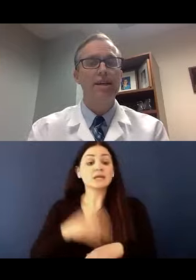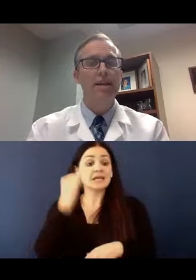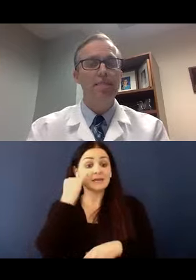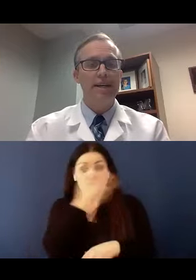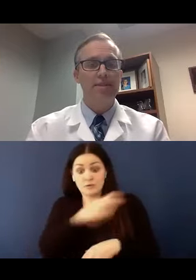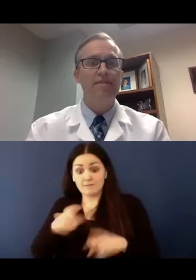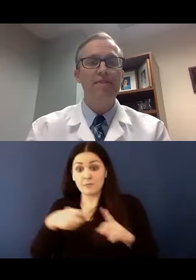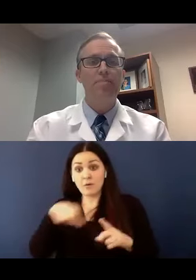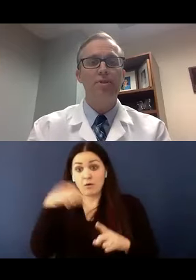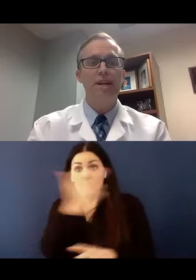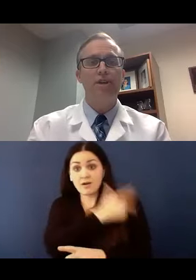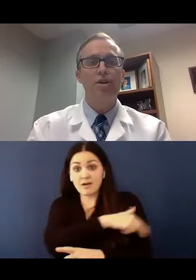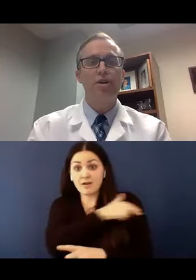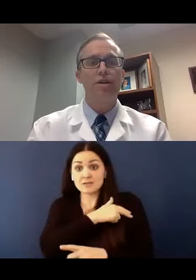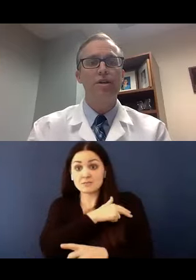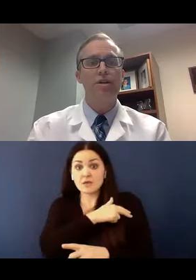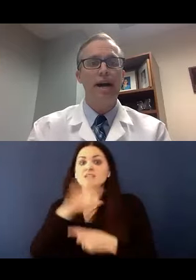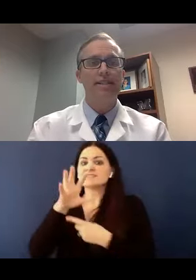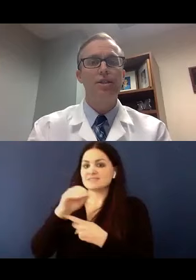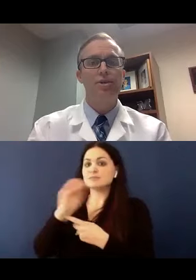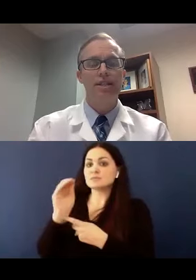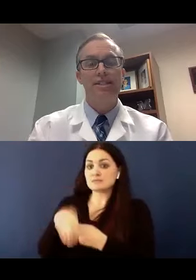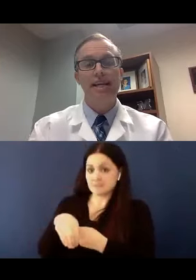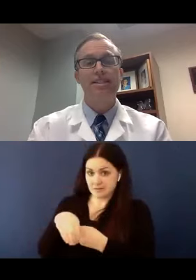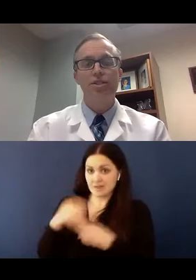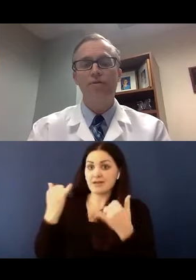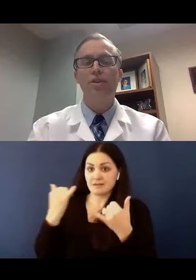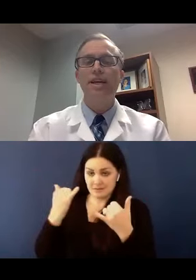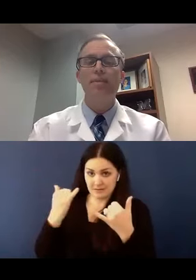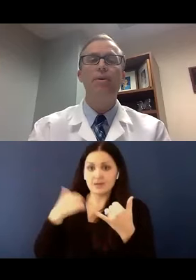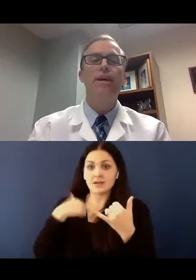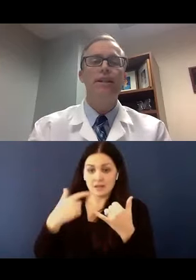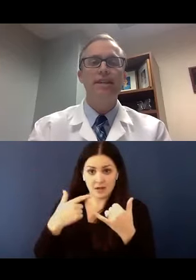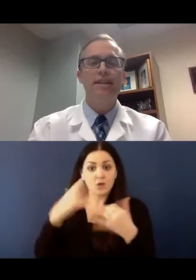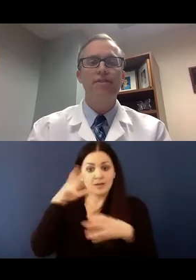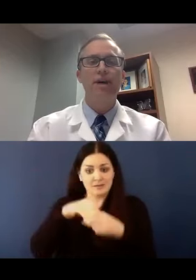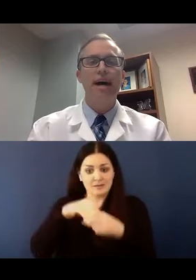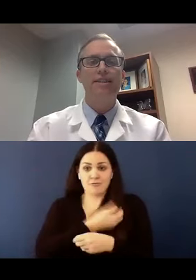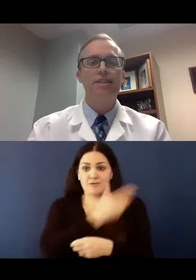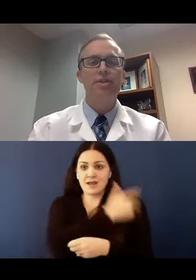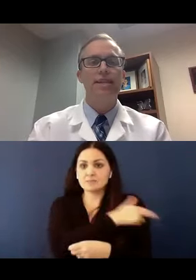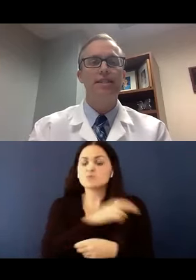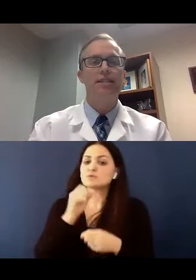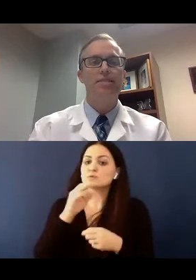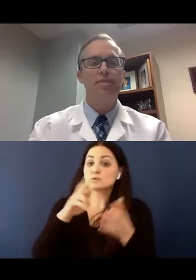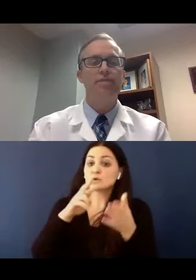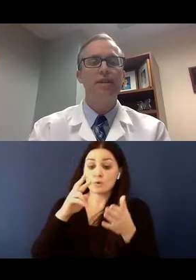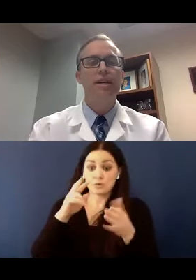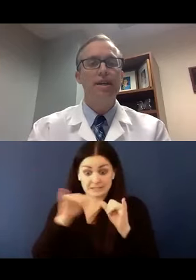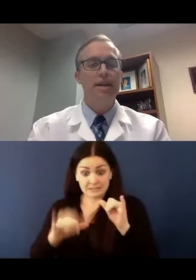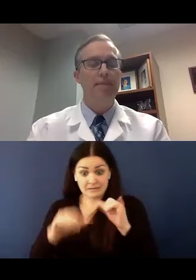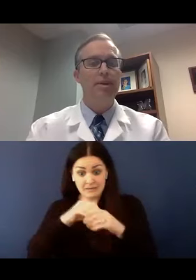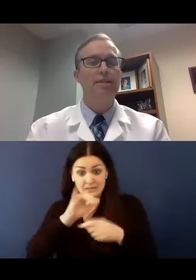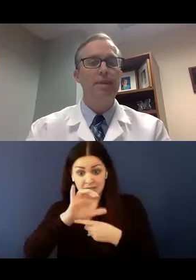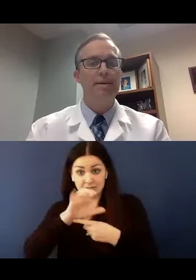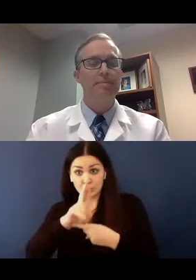comprise approximately 50% of our current ICU census. So if you think about the need for ICU stays, this has been driven